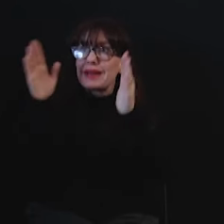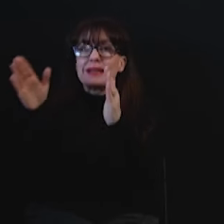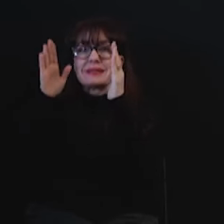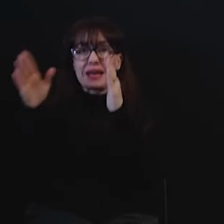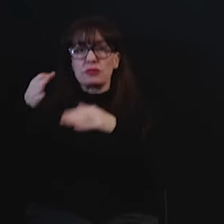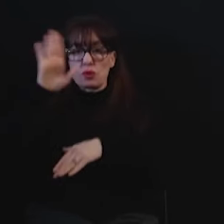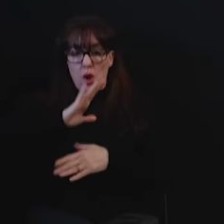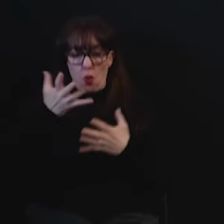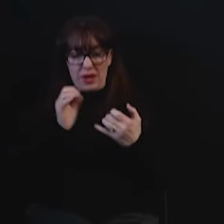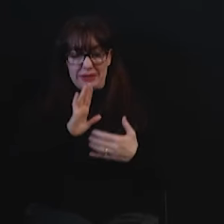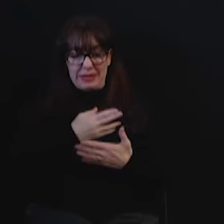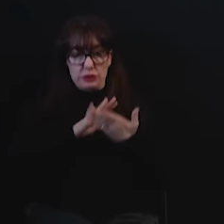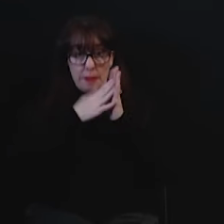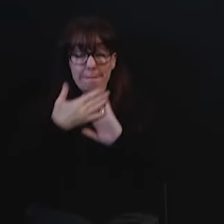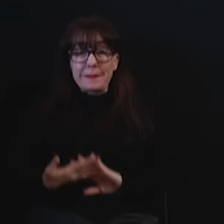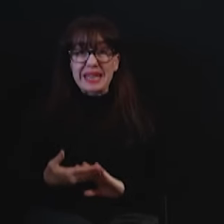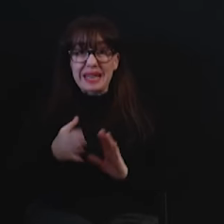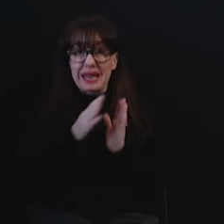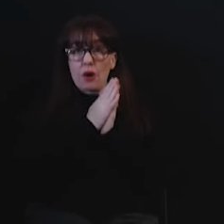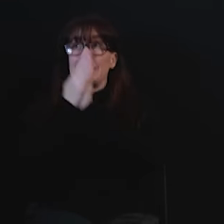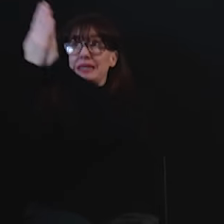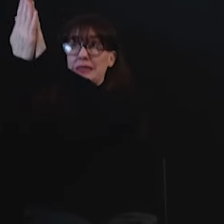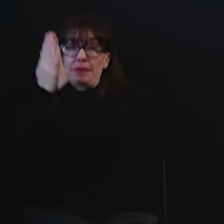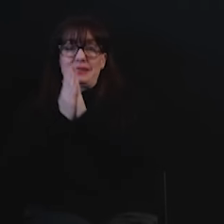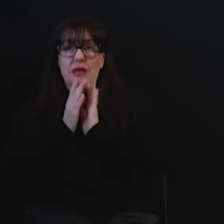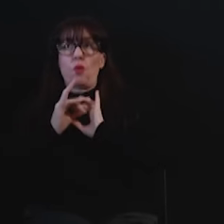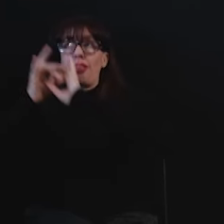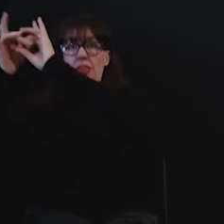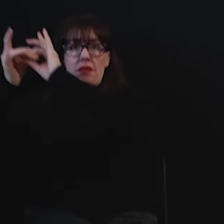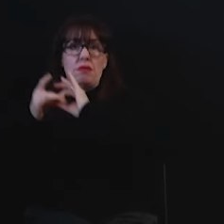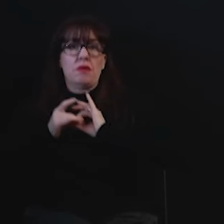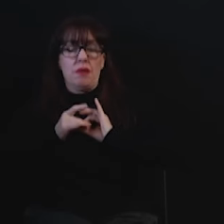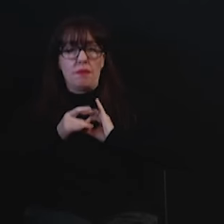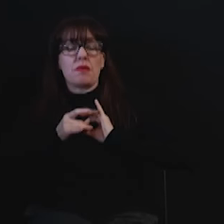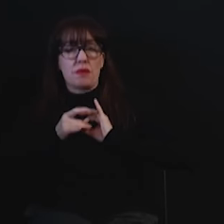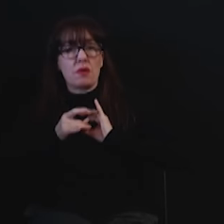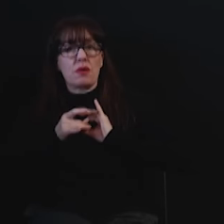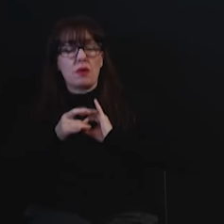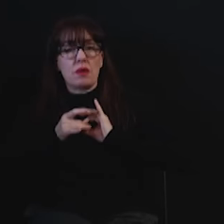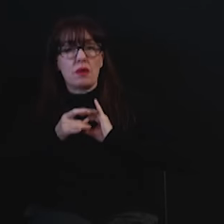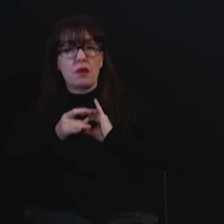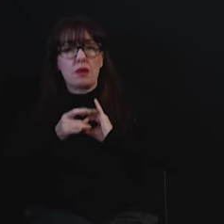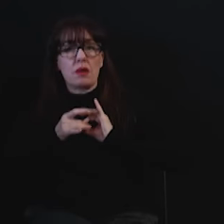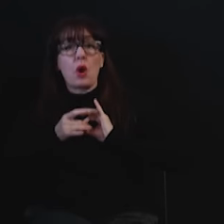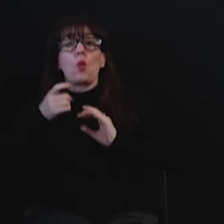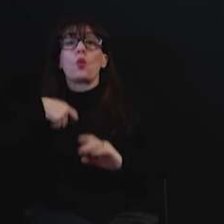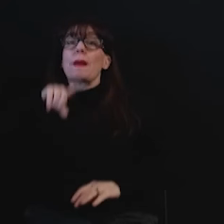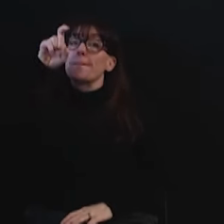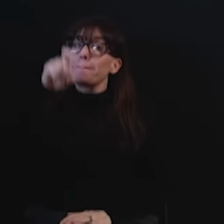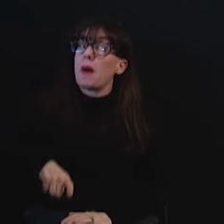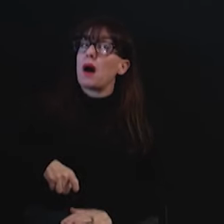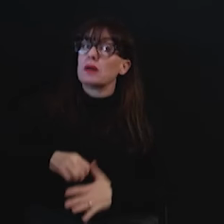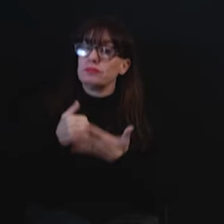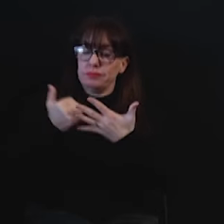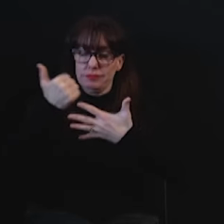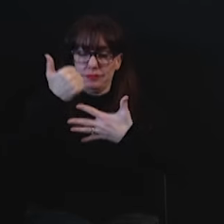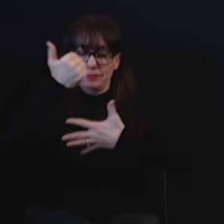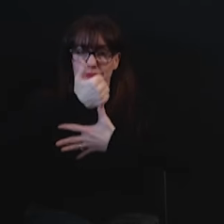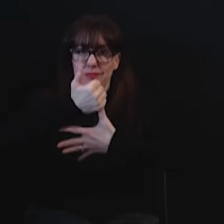calling us to be in our intimacy, in our relationship with him. We have to get that order